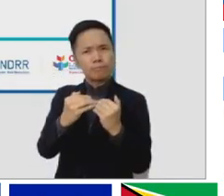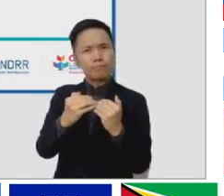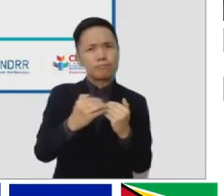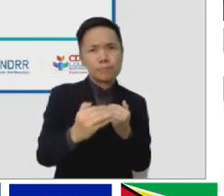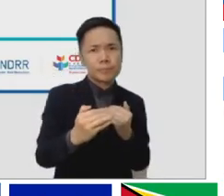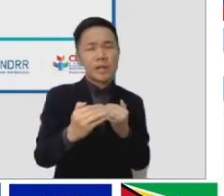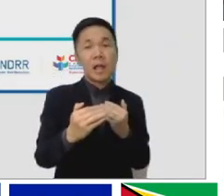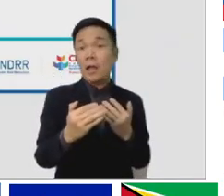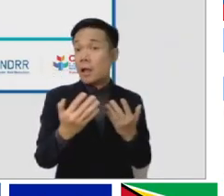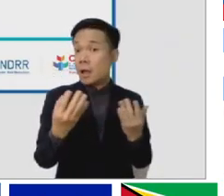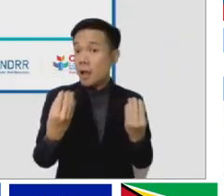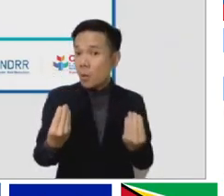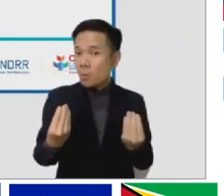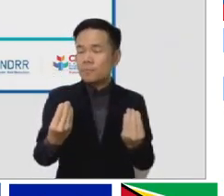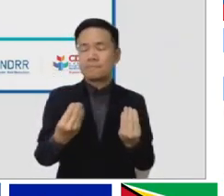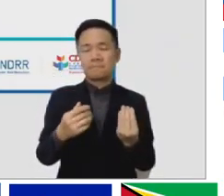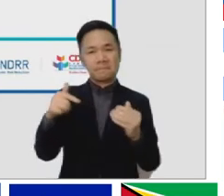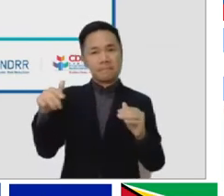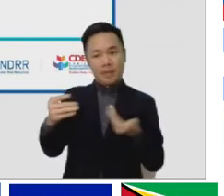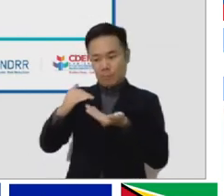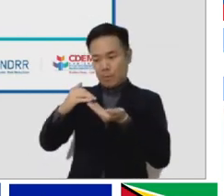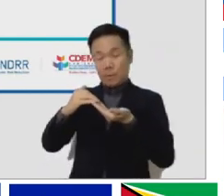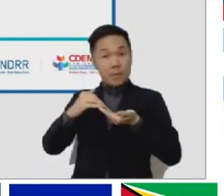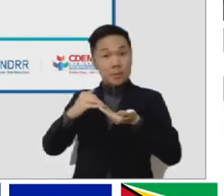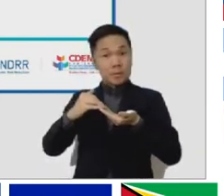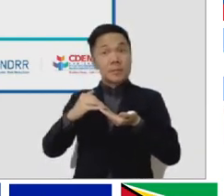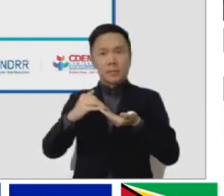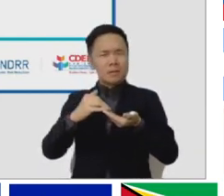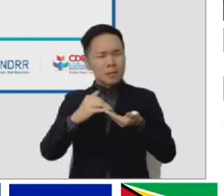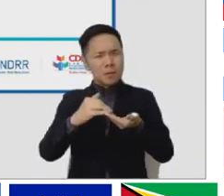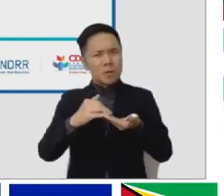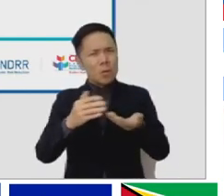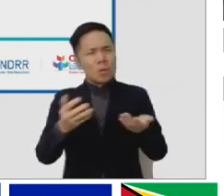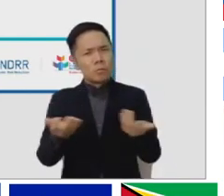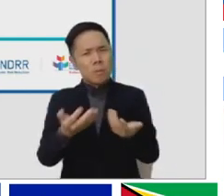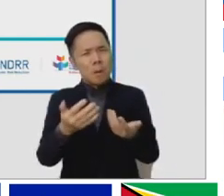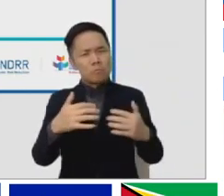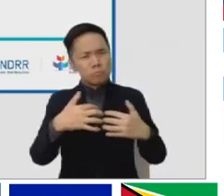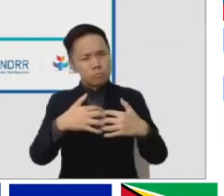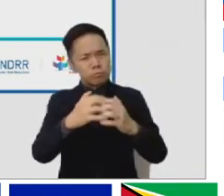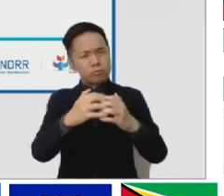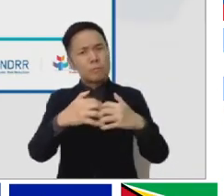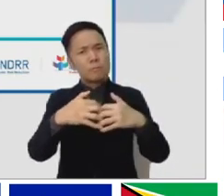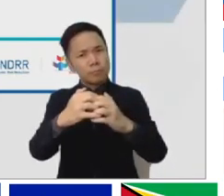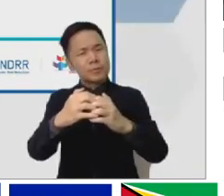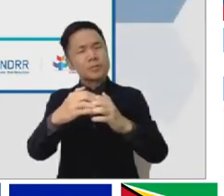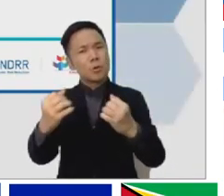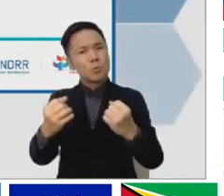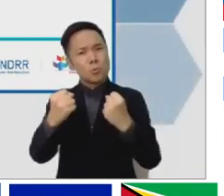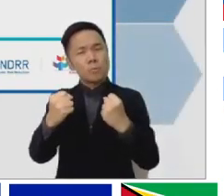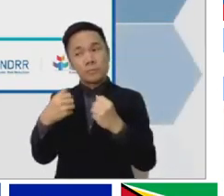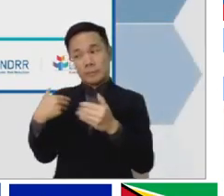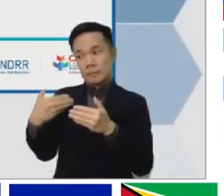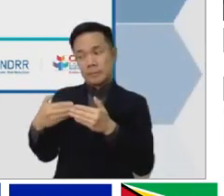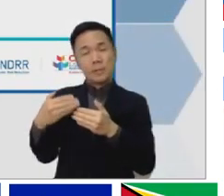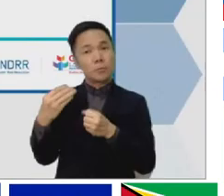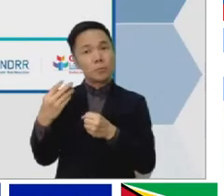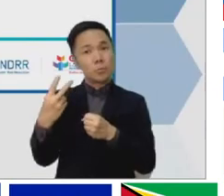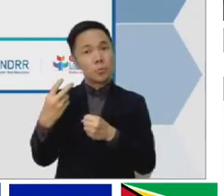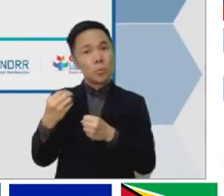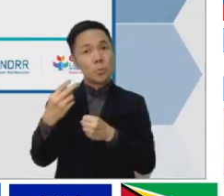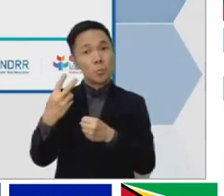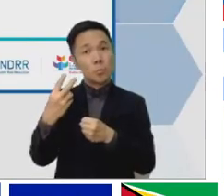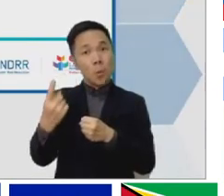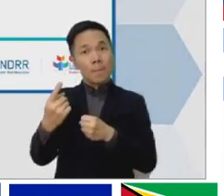have been promoting resilience as a critical goal of our region since 2001. And in going through